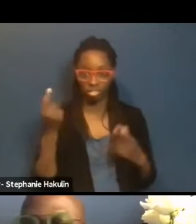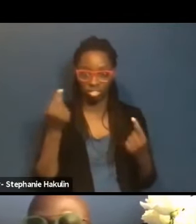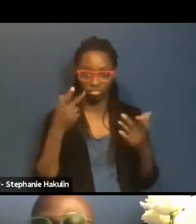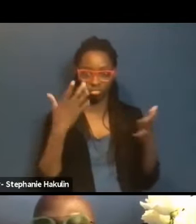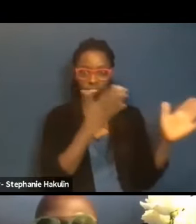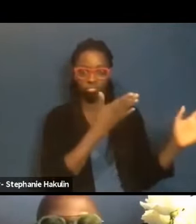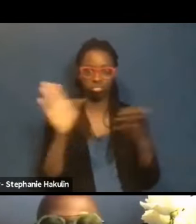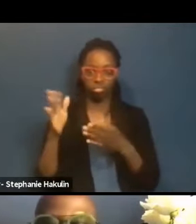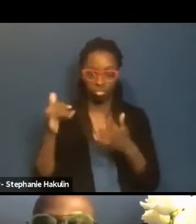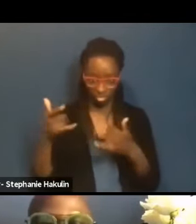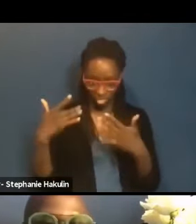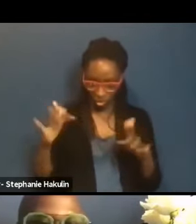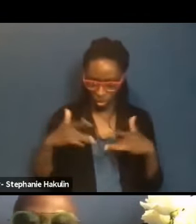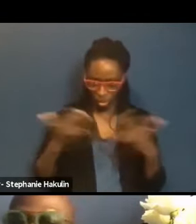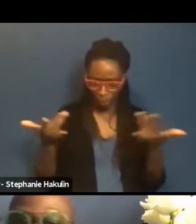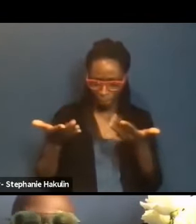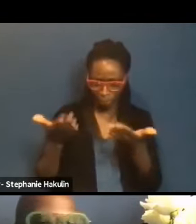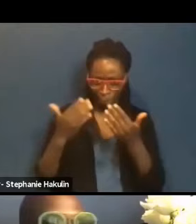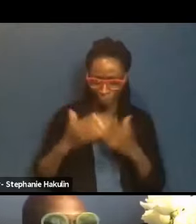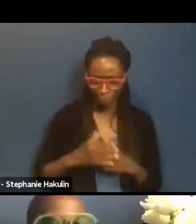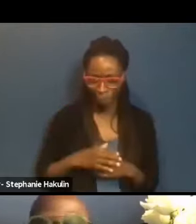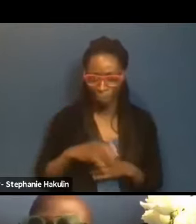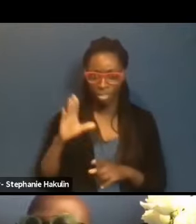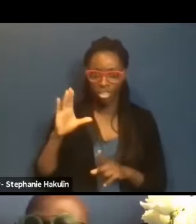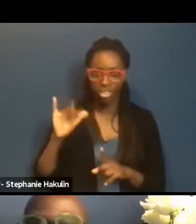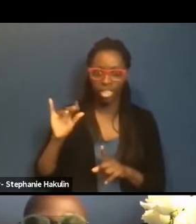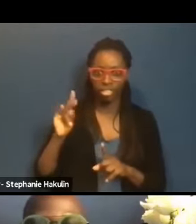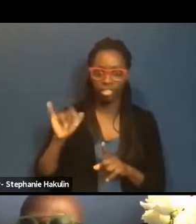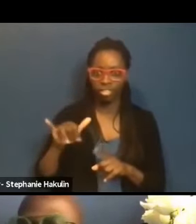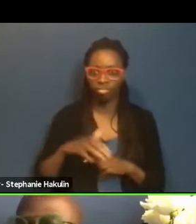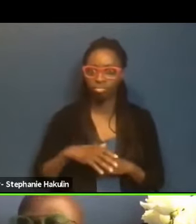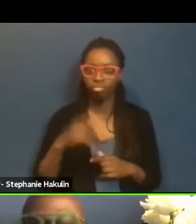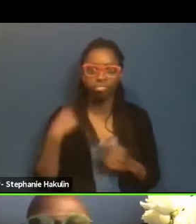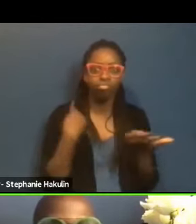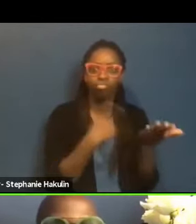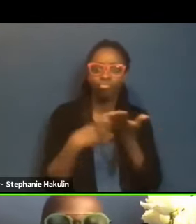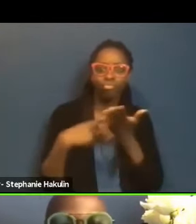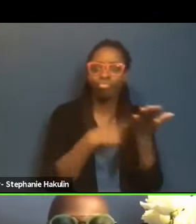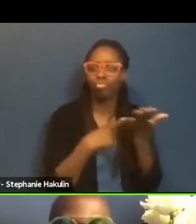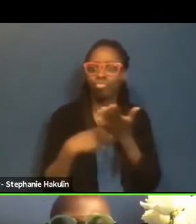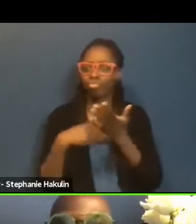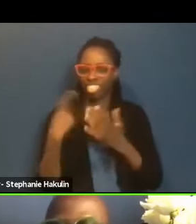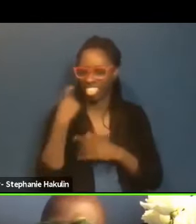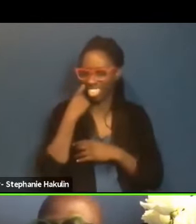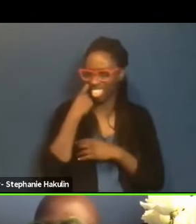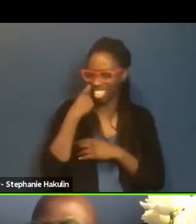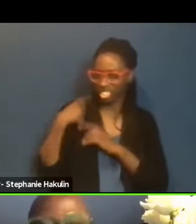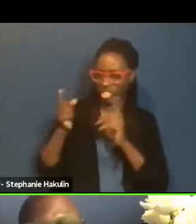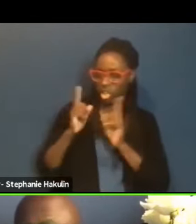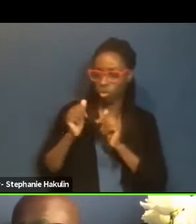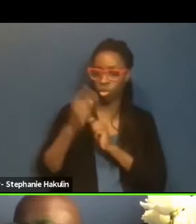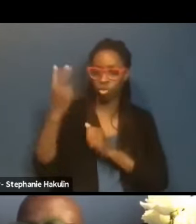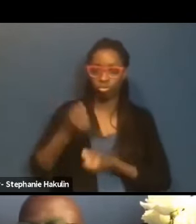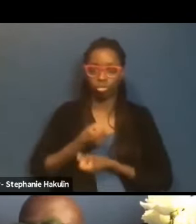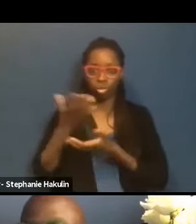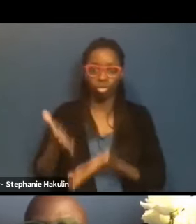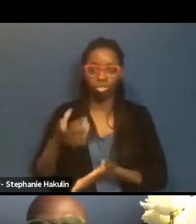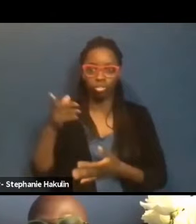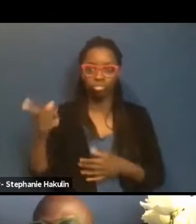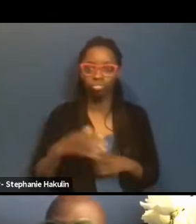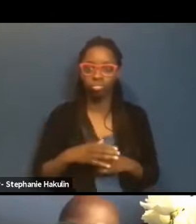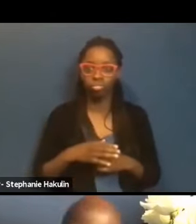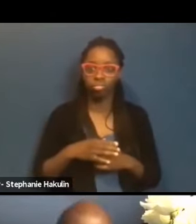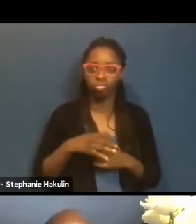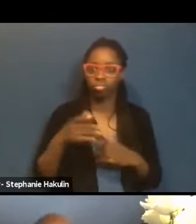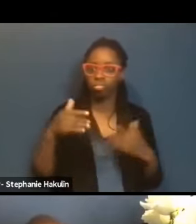way that conversation just happened. Like, the last two pieces just, woo! Whew, the youth are doing it. Forget the scores. The youth are making